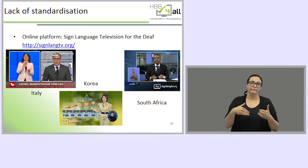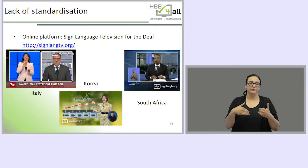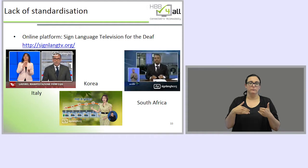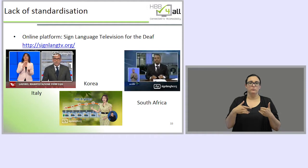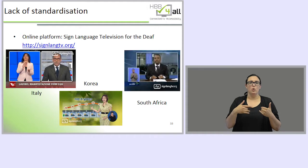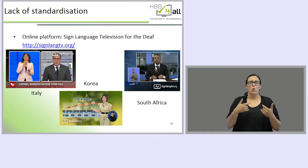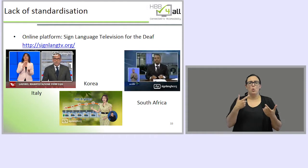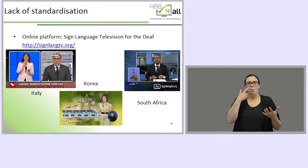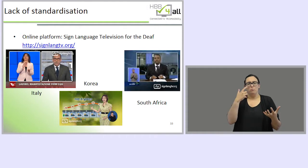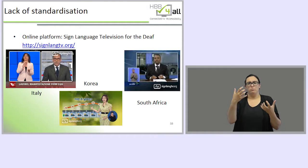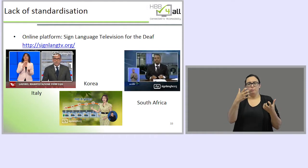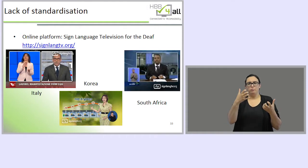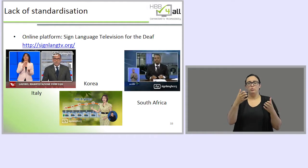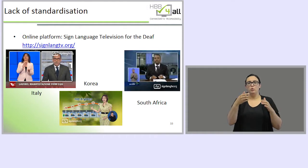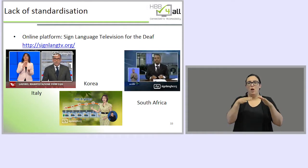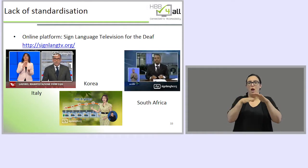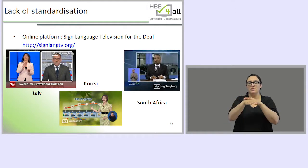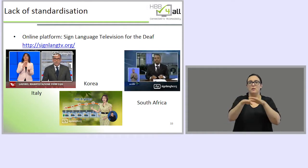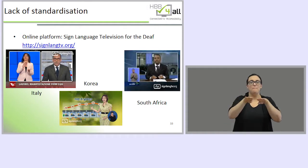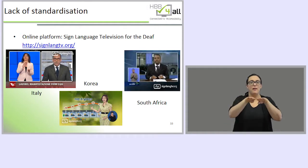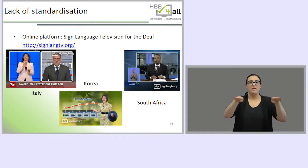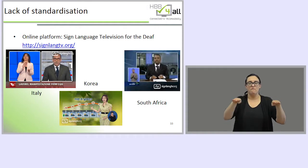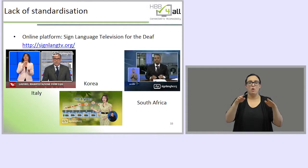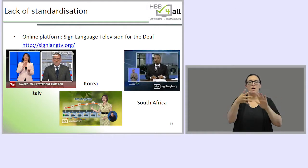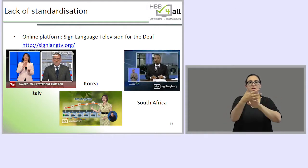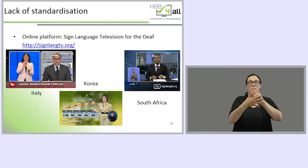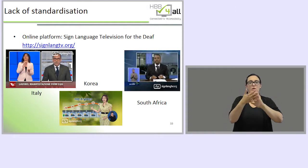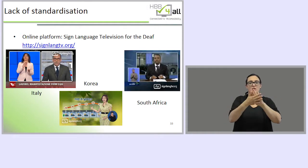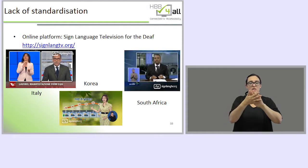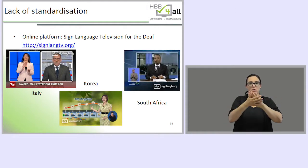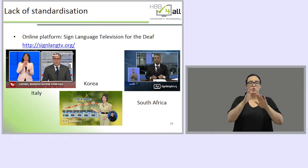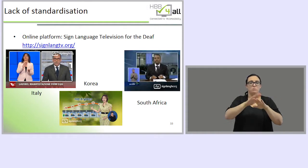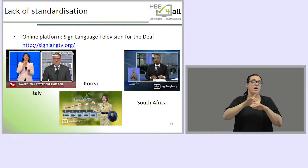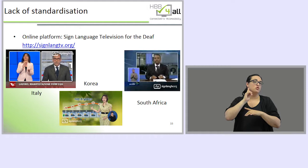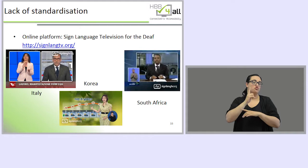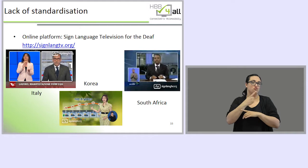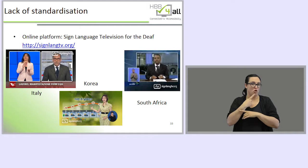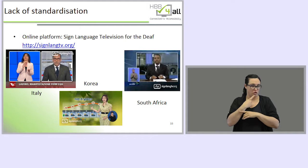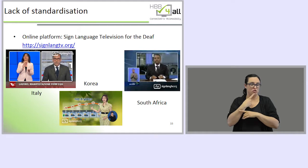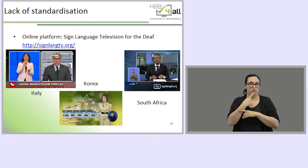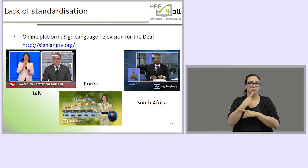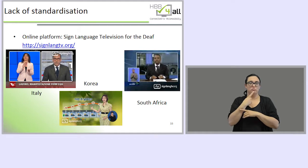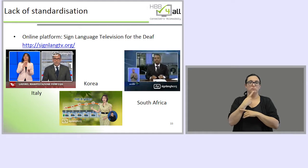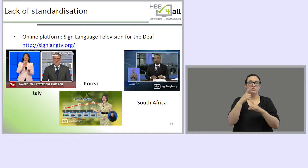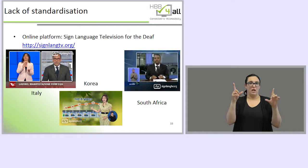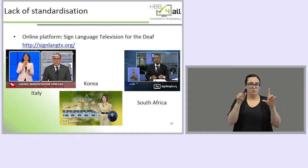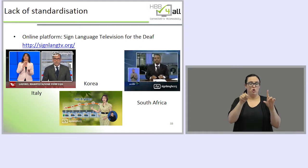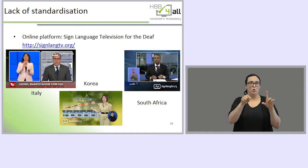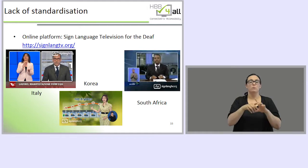you access the online platform Sign Language Television for the Deaf on this website